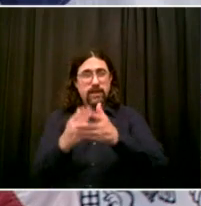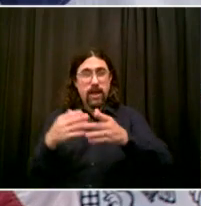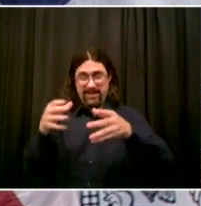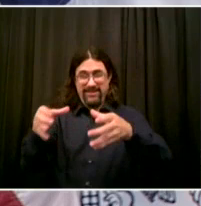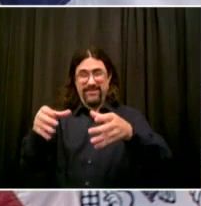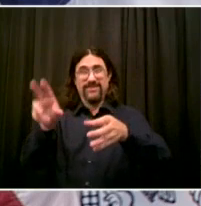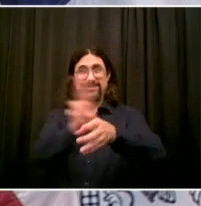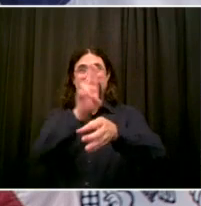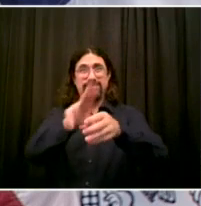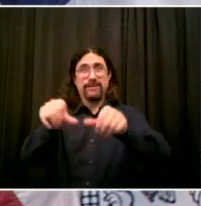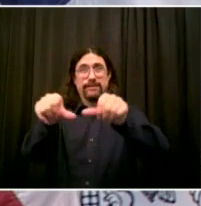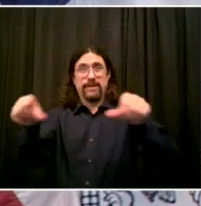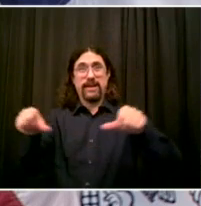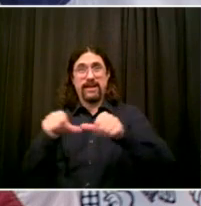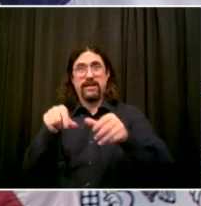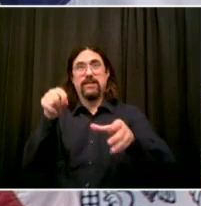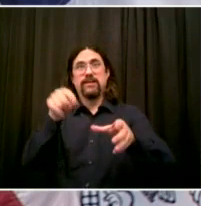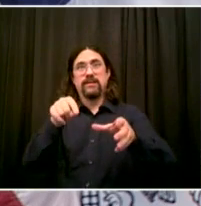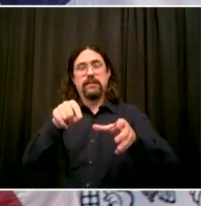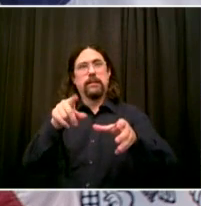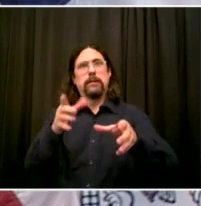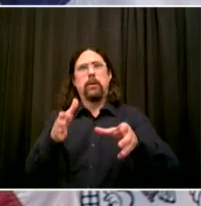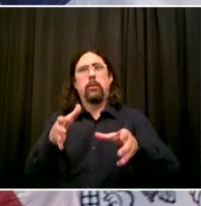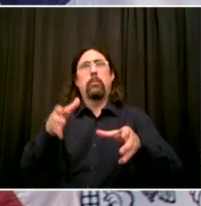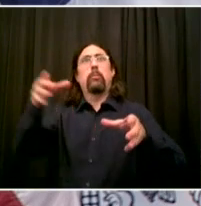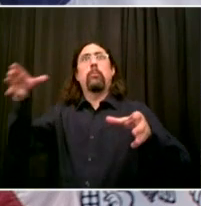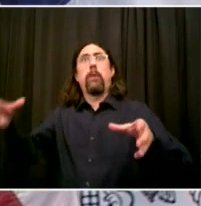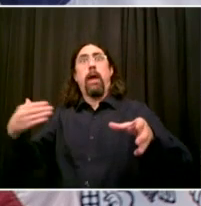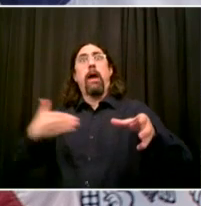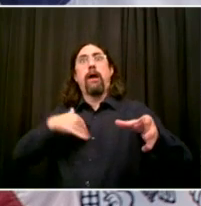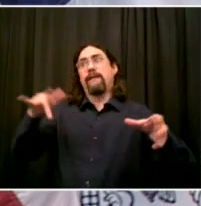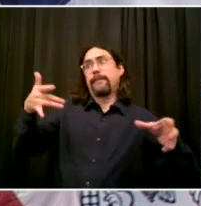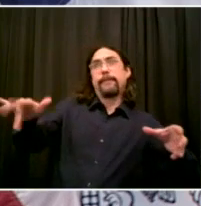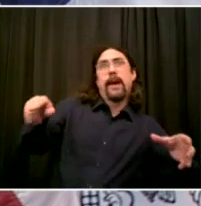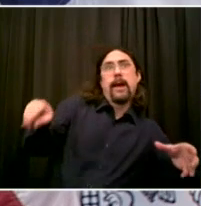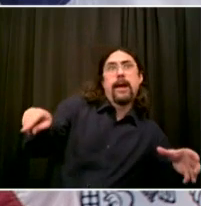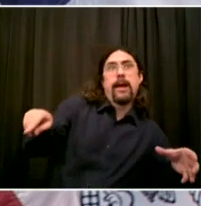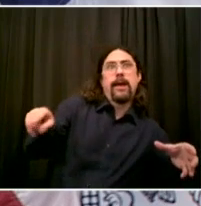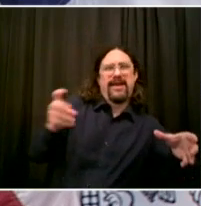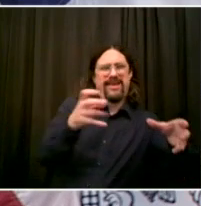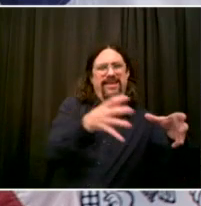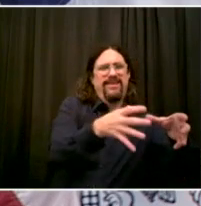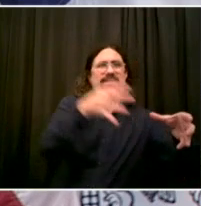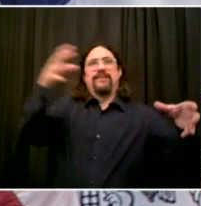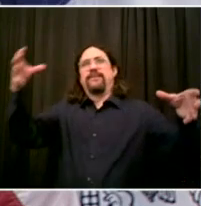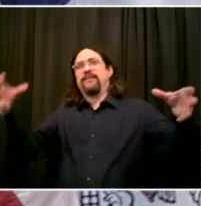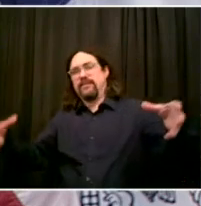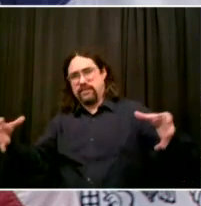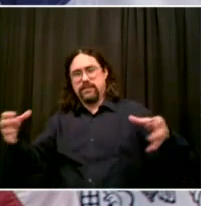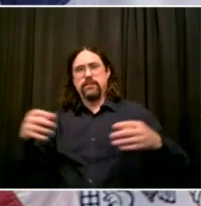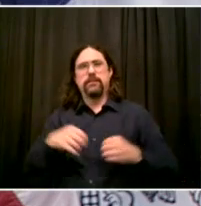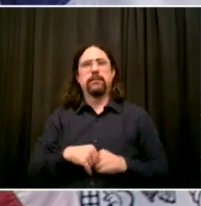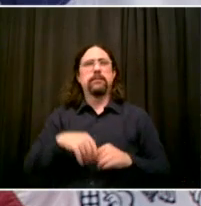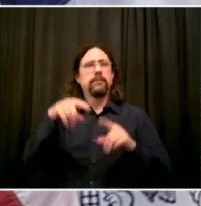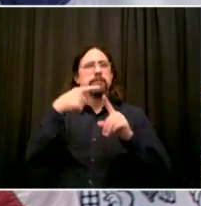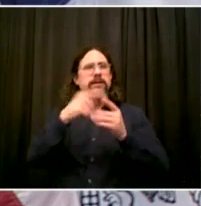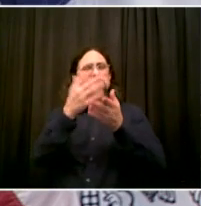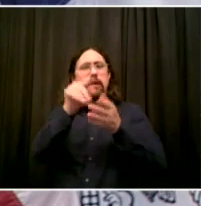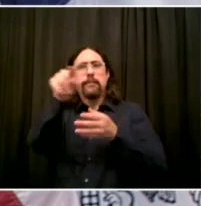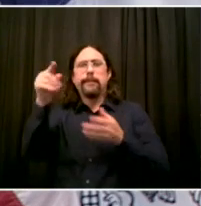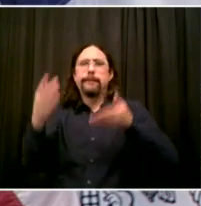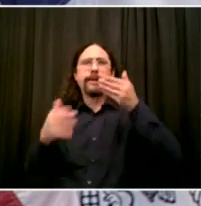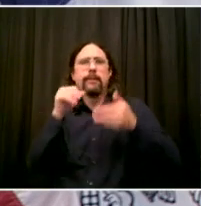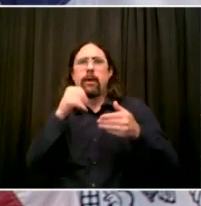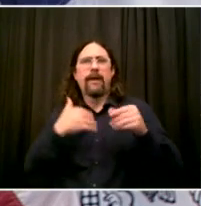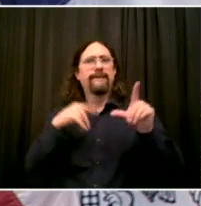Health, and do any outfitting of the space that's necessary, thanks to the leadership of Lorraine. I don't know, Lorraine, if you'd like to add a little bit more to